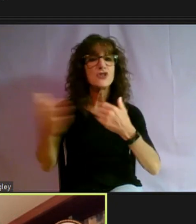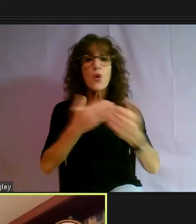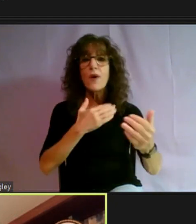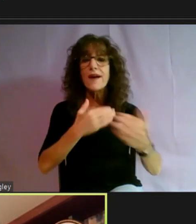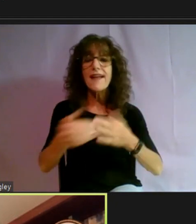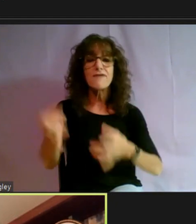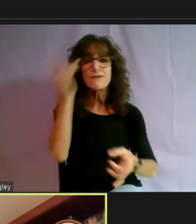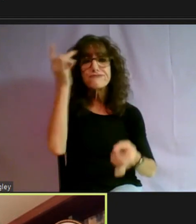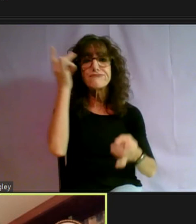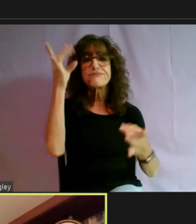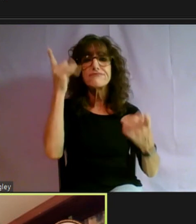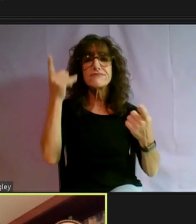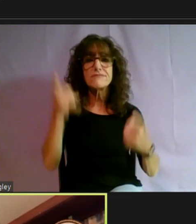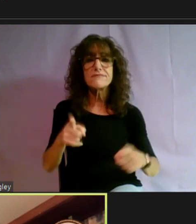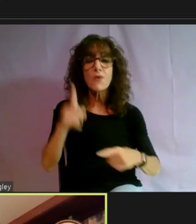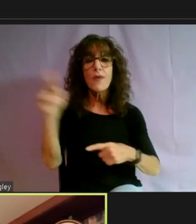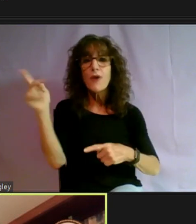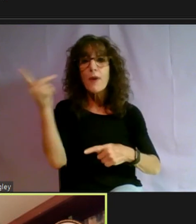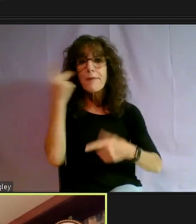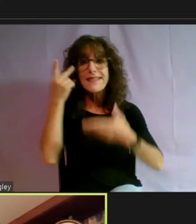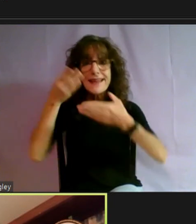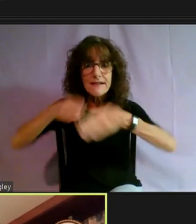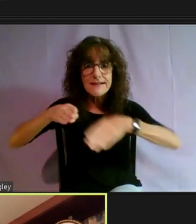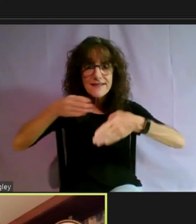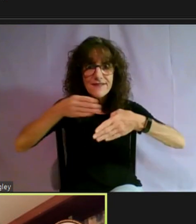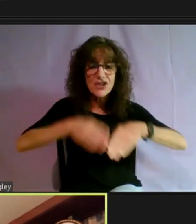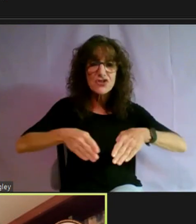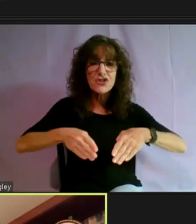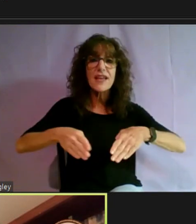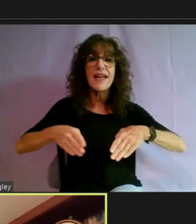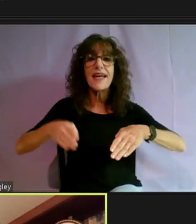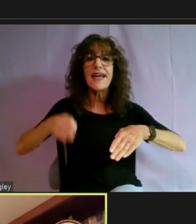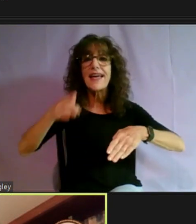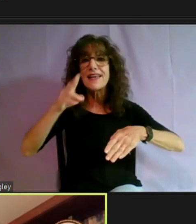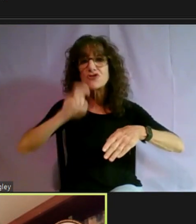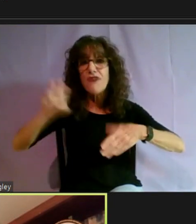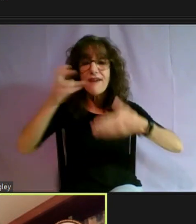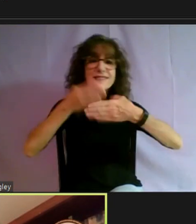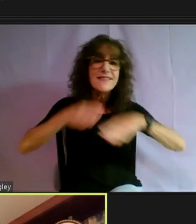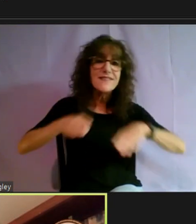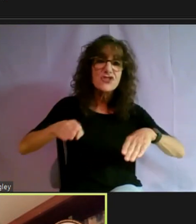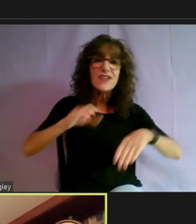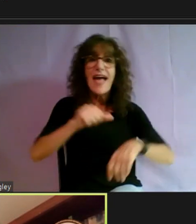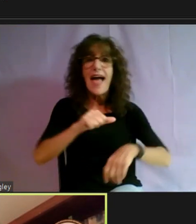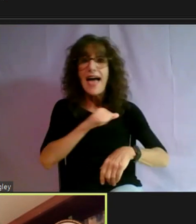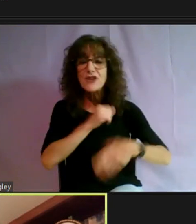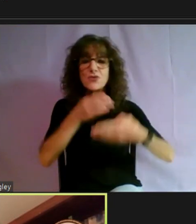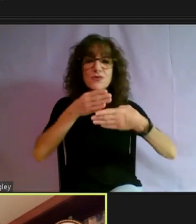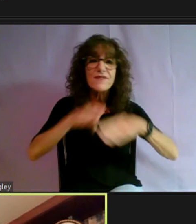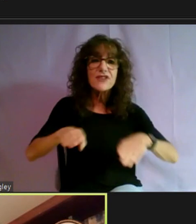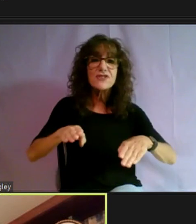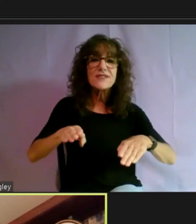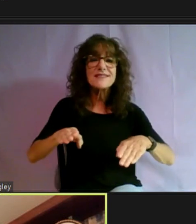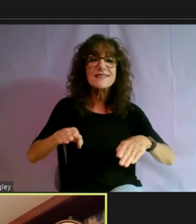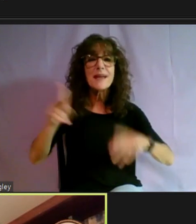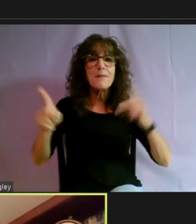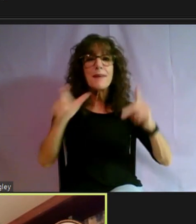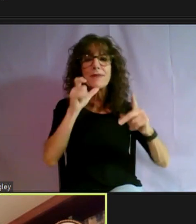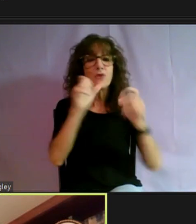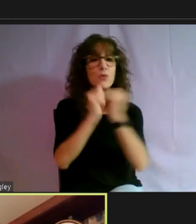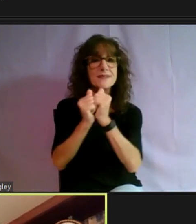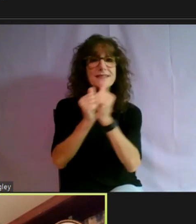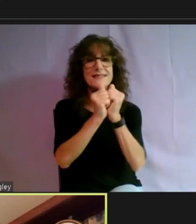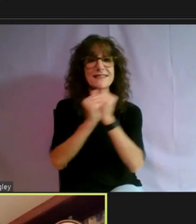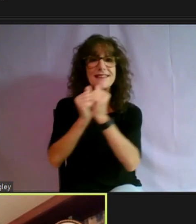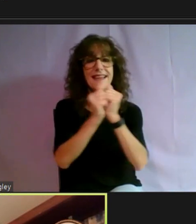is, when there are political divisions, when there are tribal divisions, when there are attitude divisions, if people don't stick together, they tend